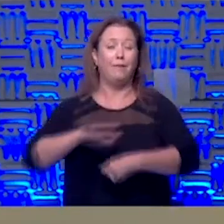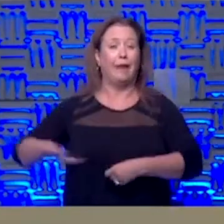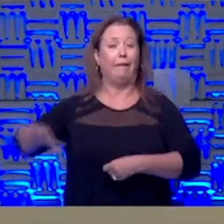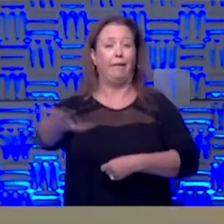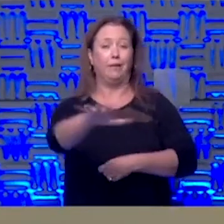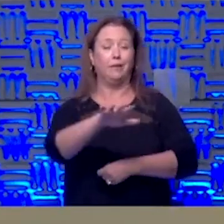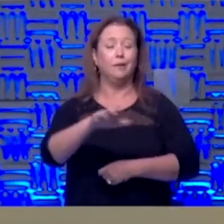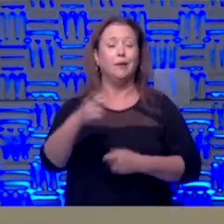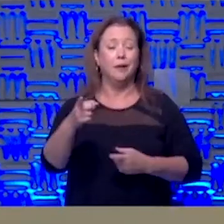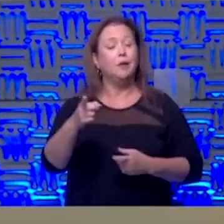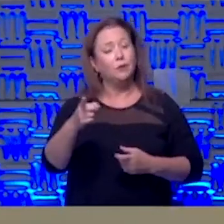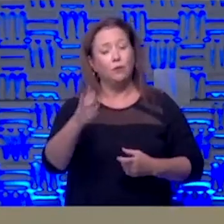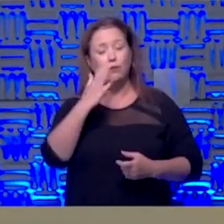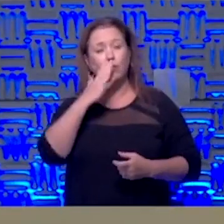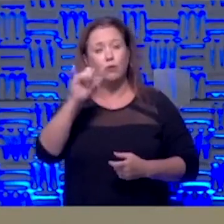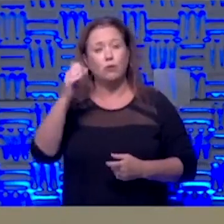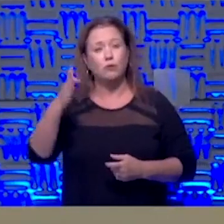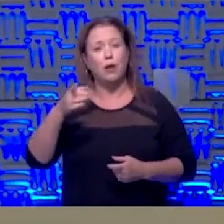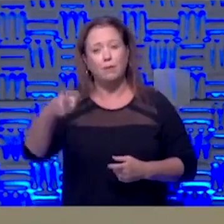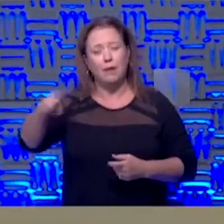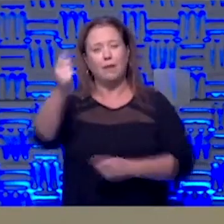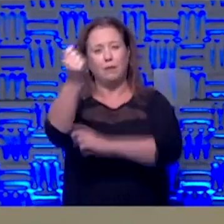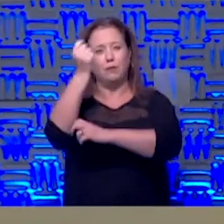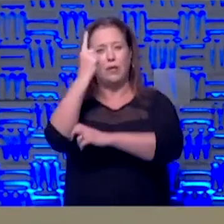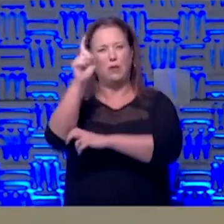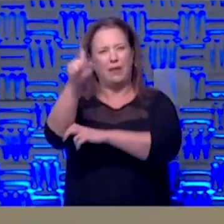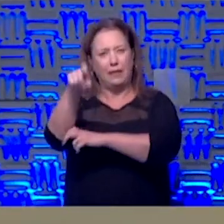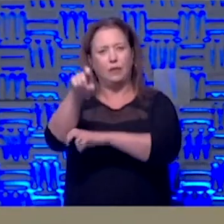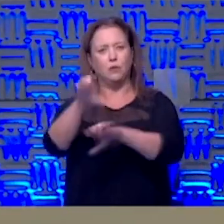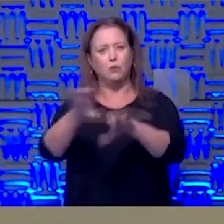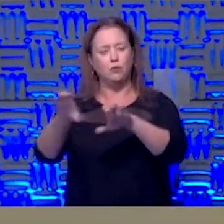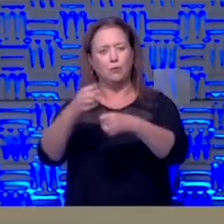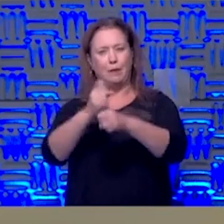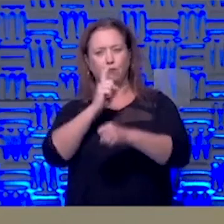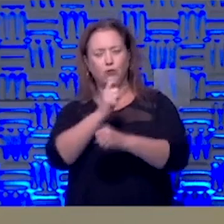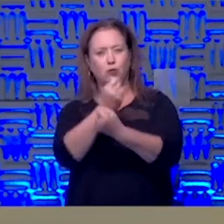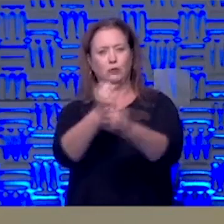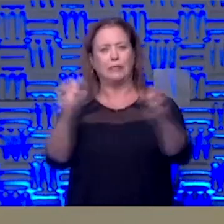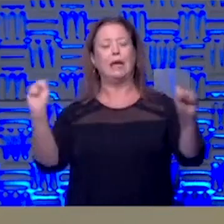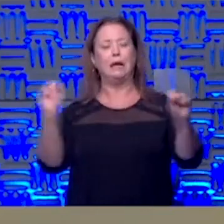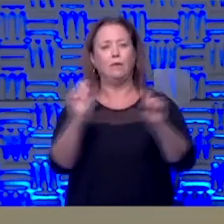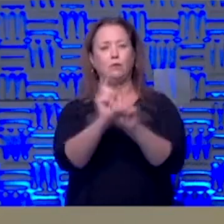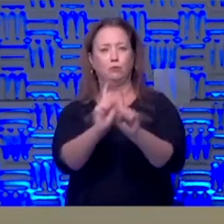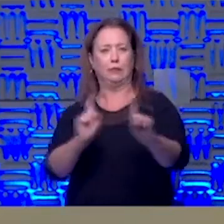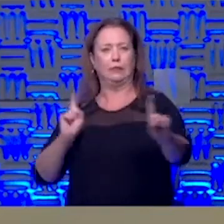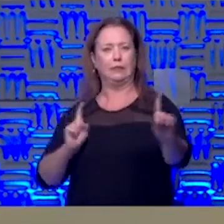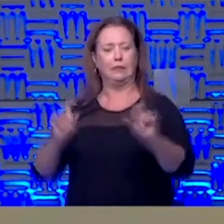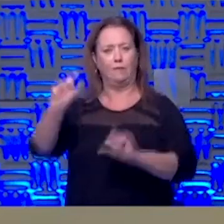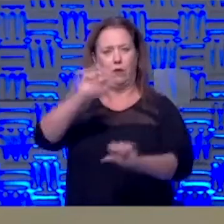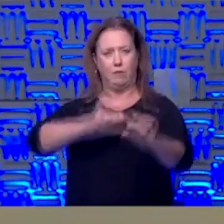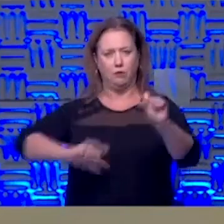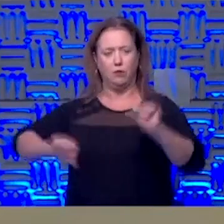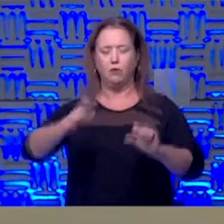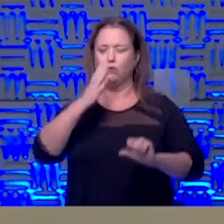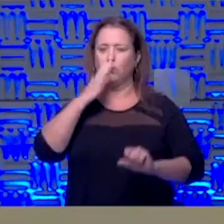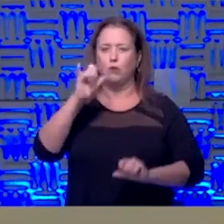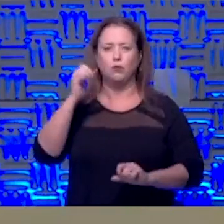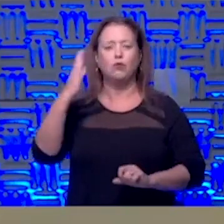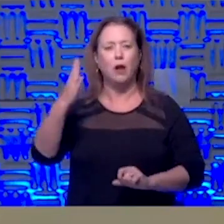in terms of understanding what they need to do to stay on the field. Social distancing, they've really been doing a good